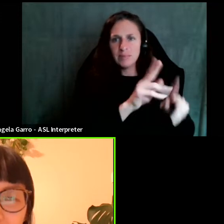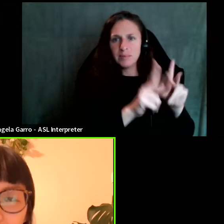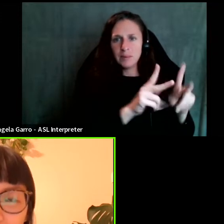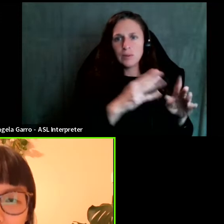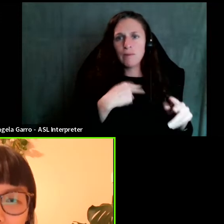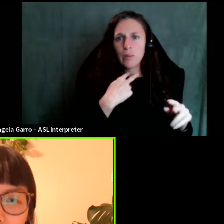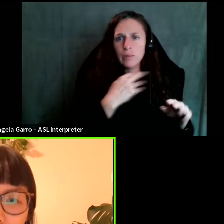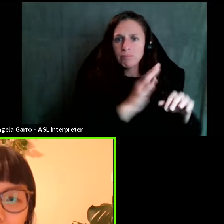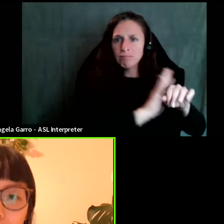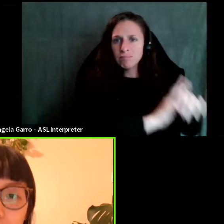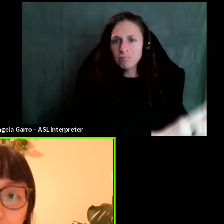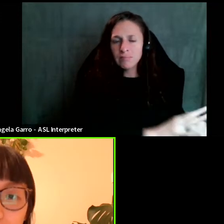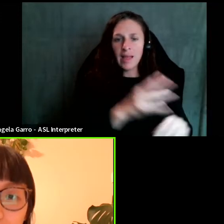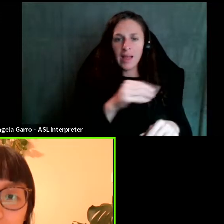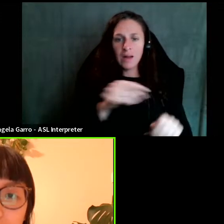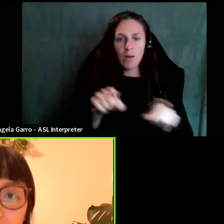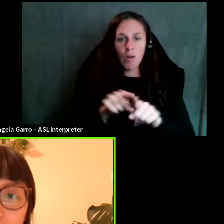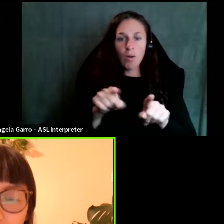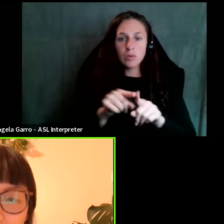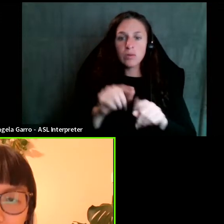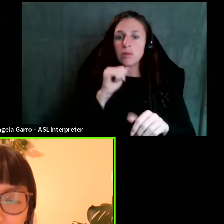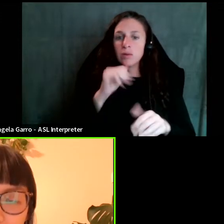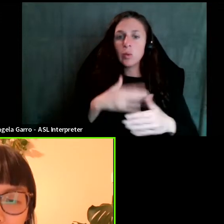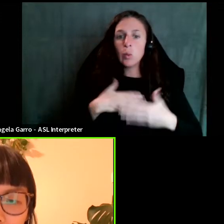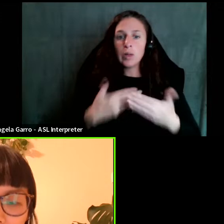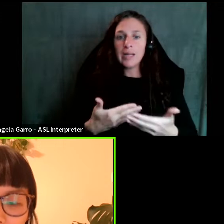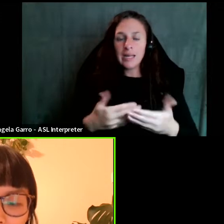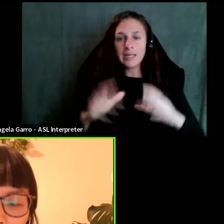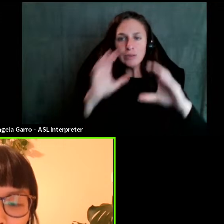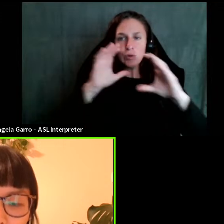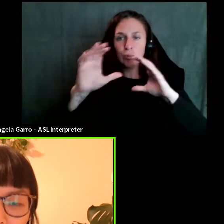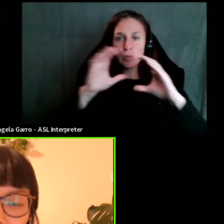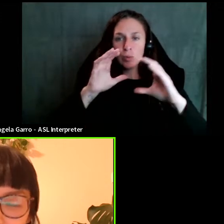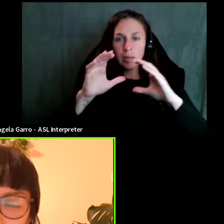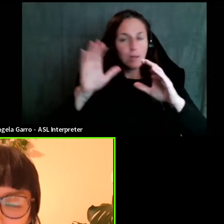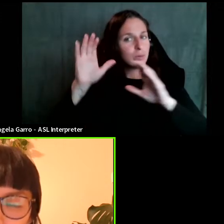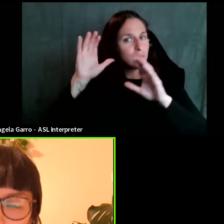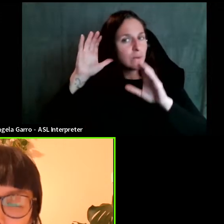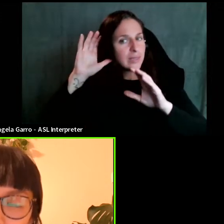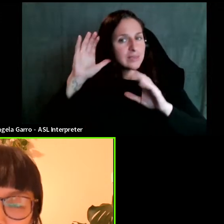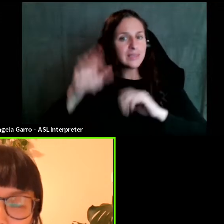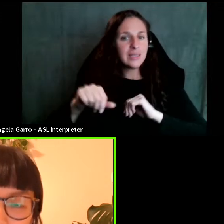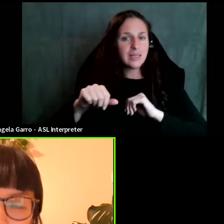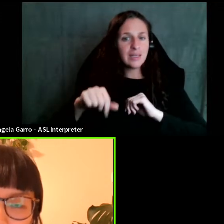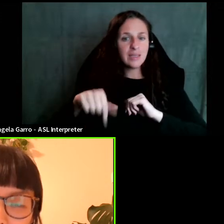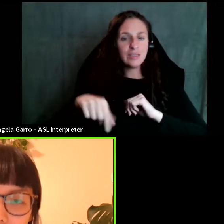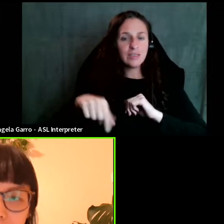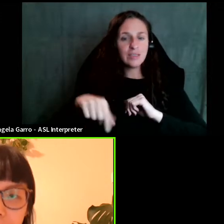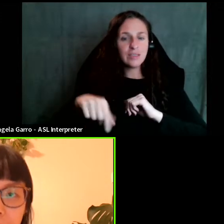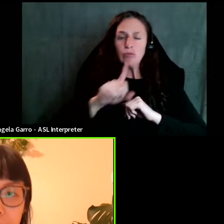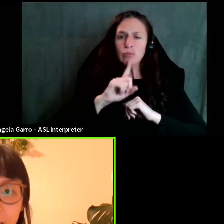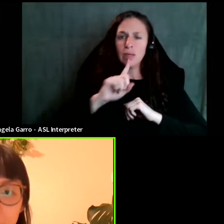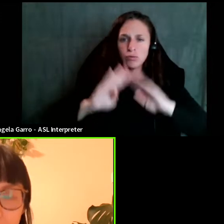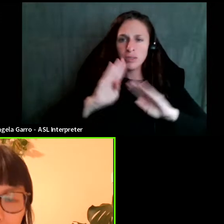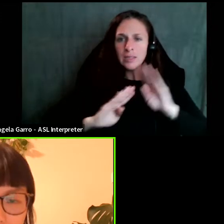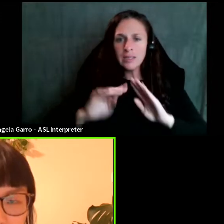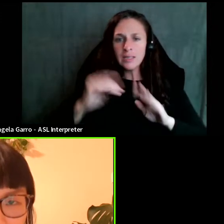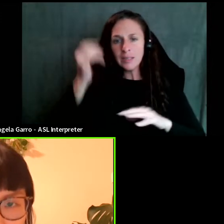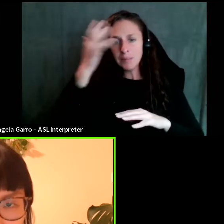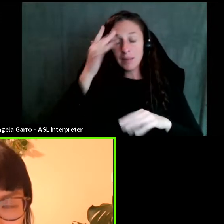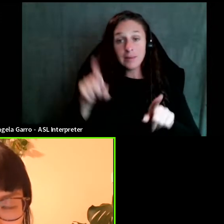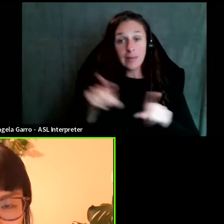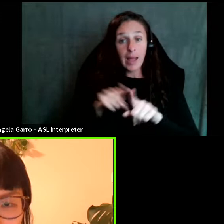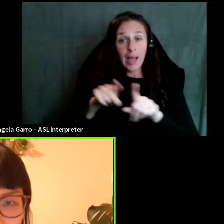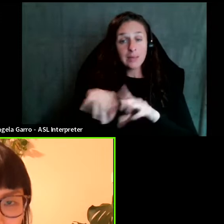an unwillingness to communicate, to listen. This has been really frustrating because as an outsider